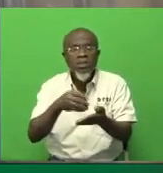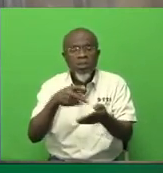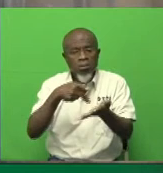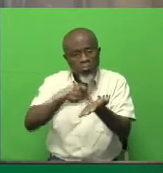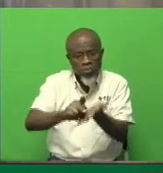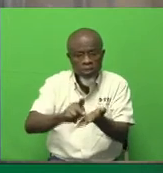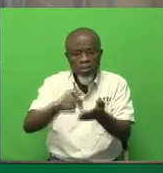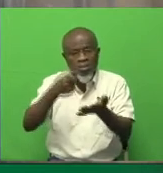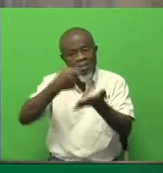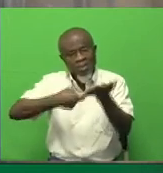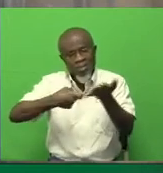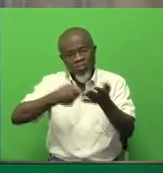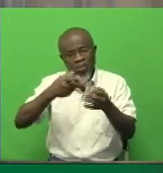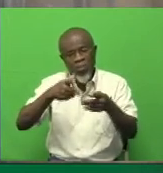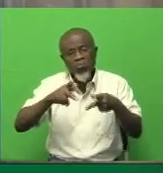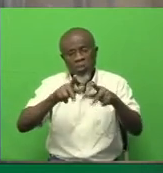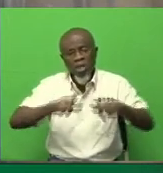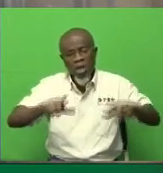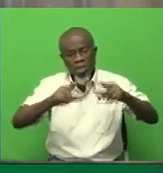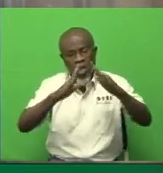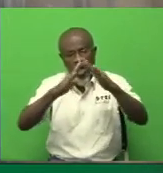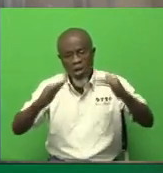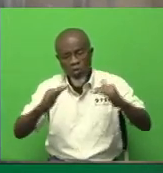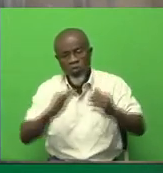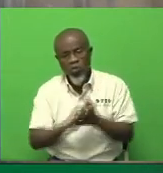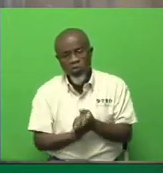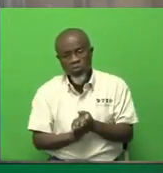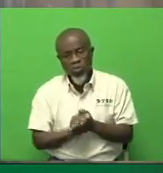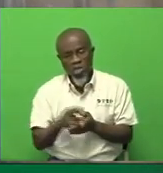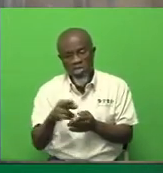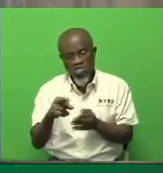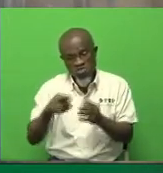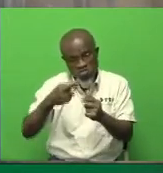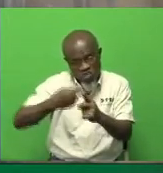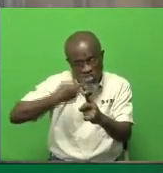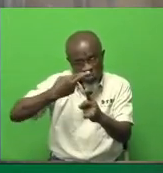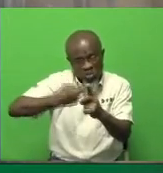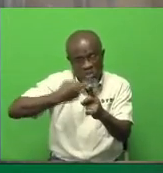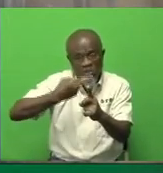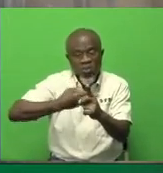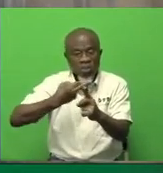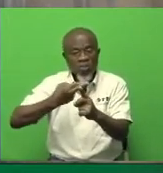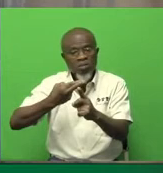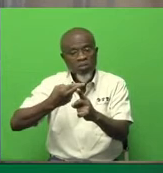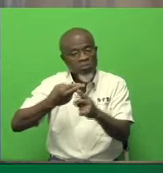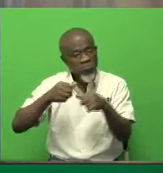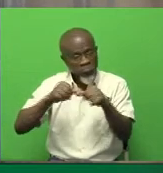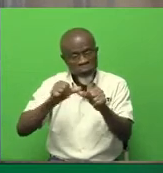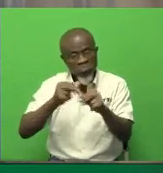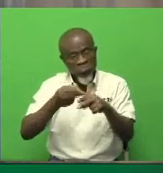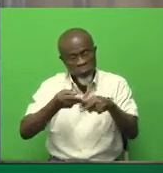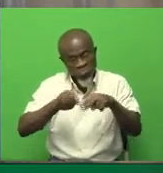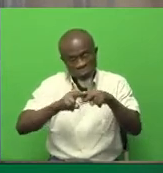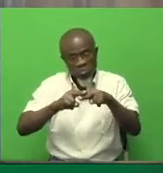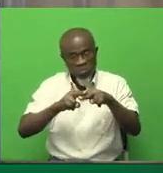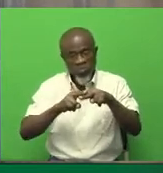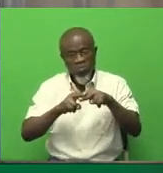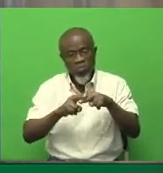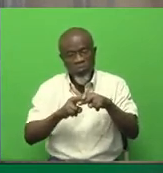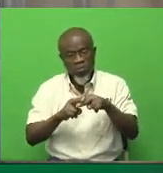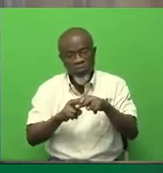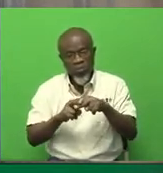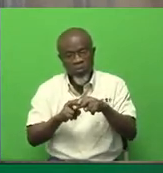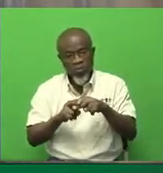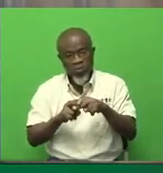spear again in the cost of living in renters and so on in 2009 when things were not as bad as no don't